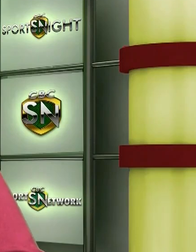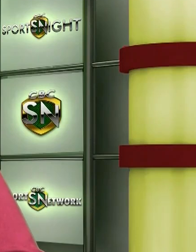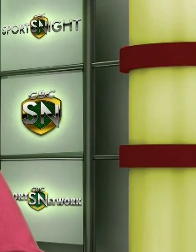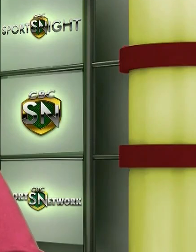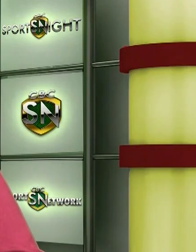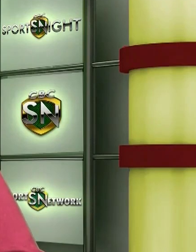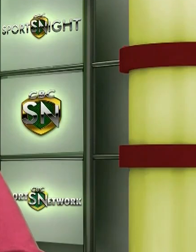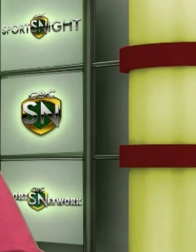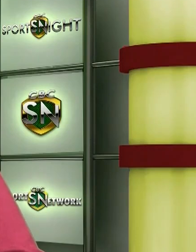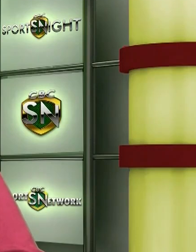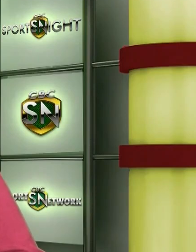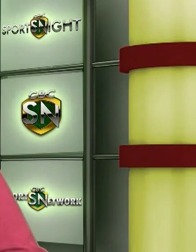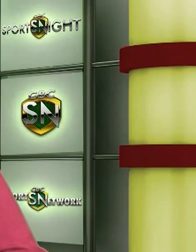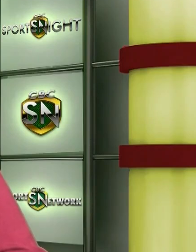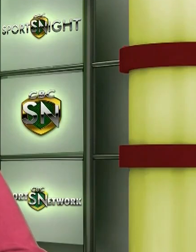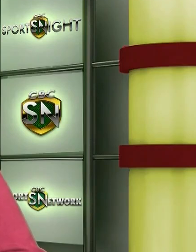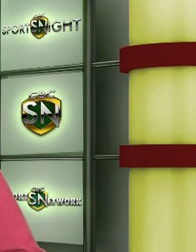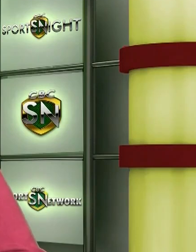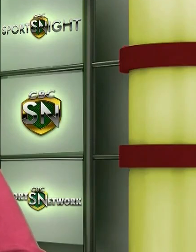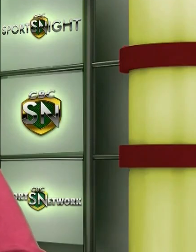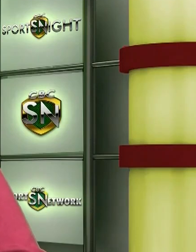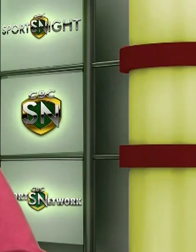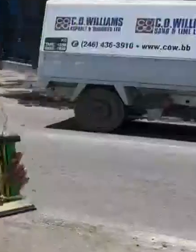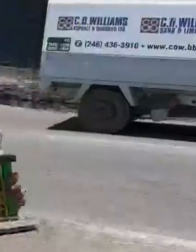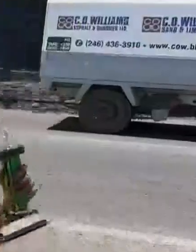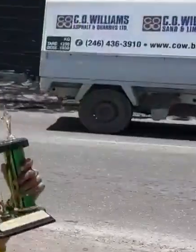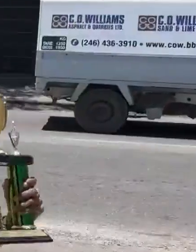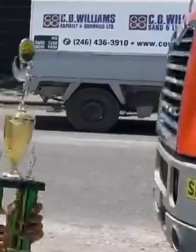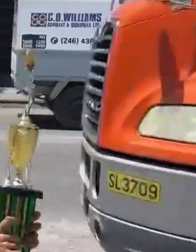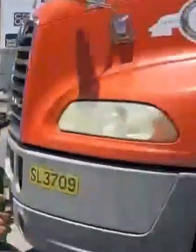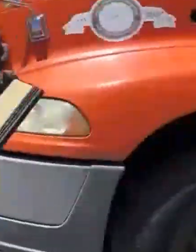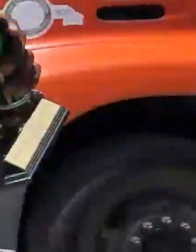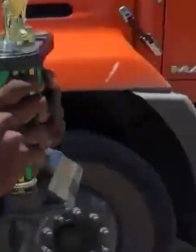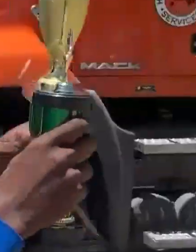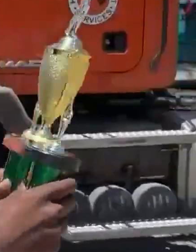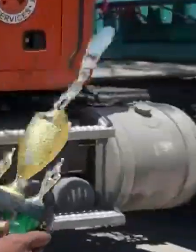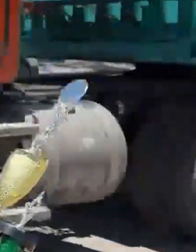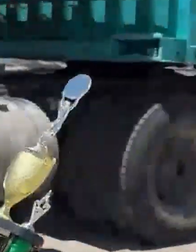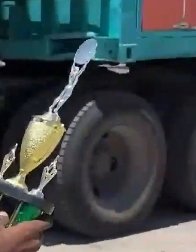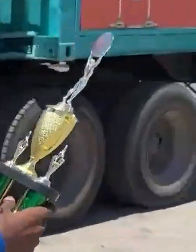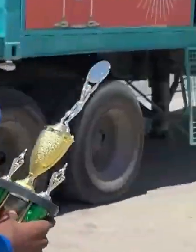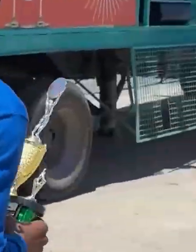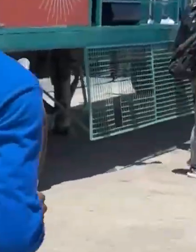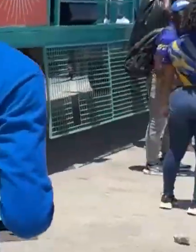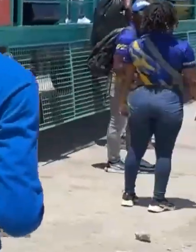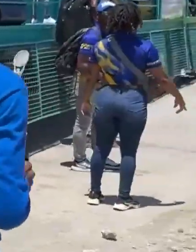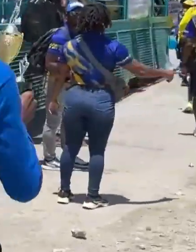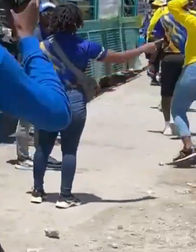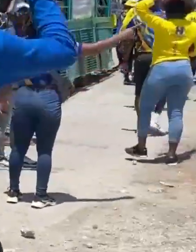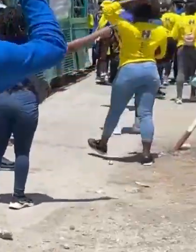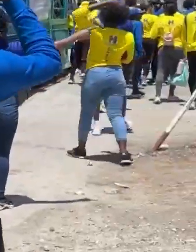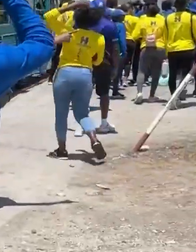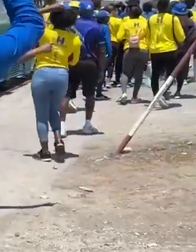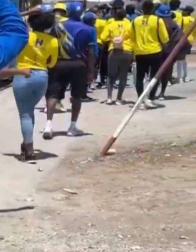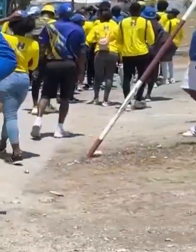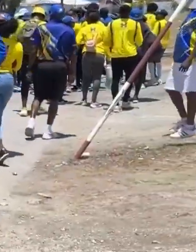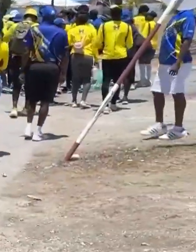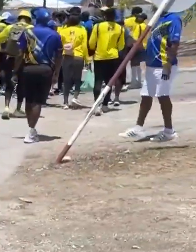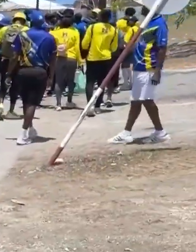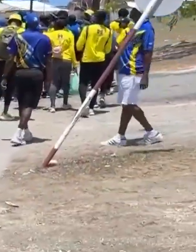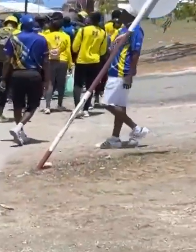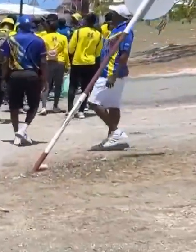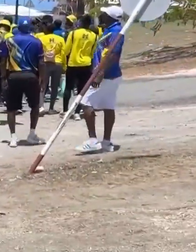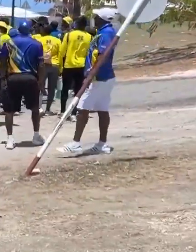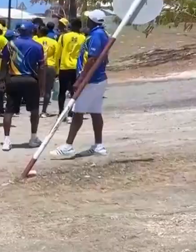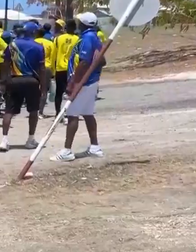again following their historic feat. The Dasani Powerade BSAC Kings and Queens for 2024 continued their merriment with a motorcade